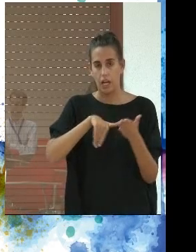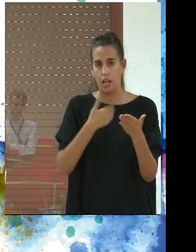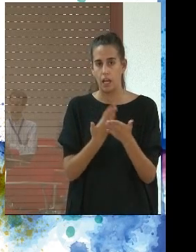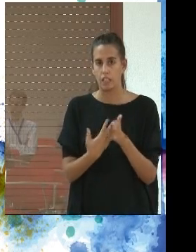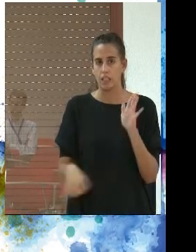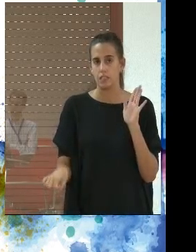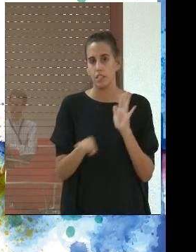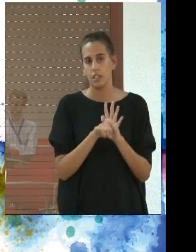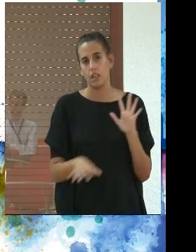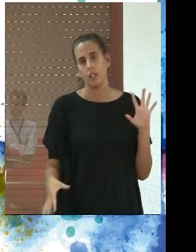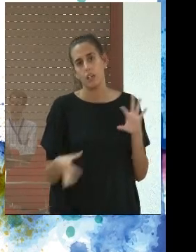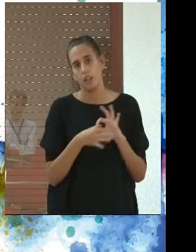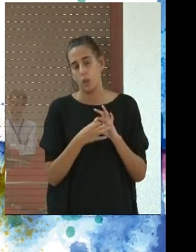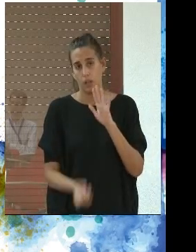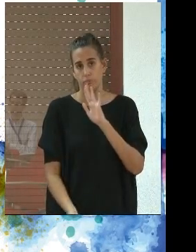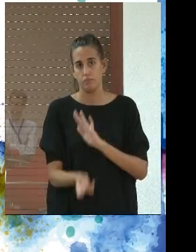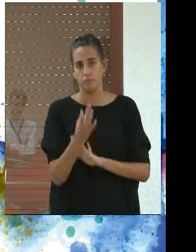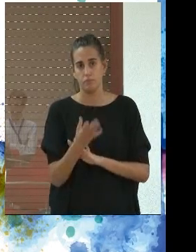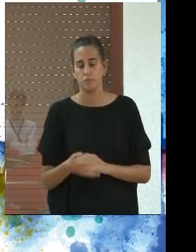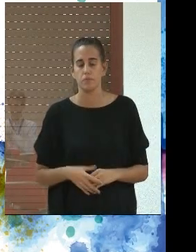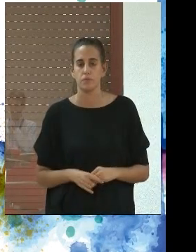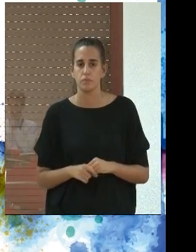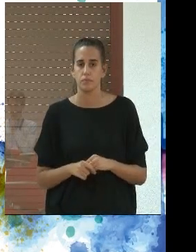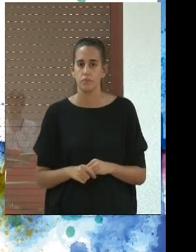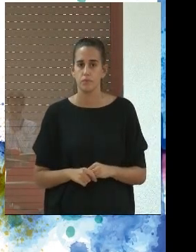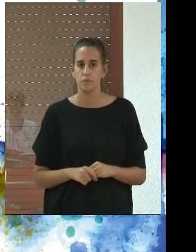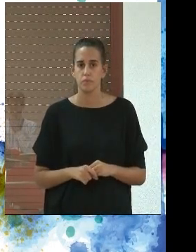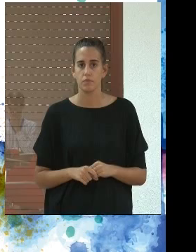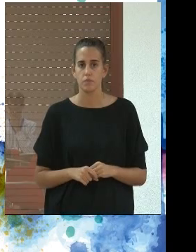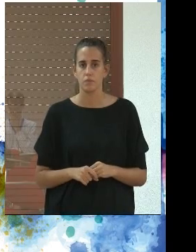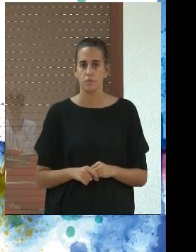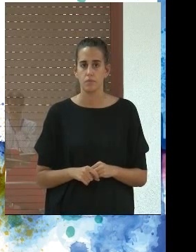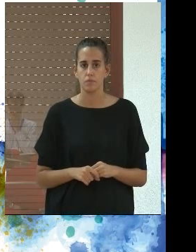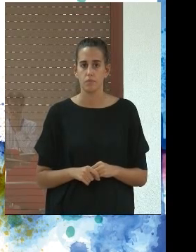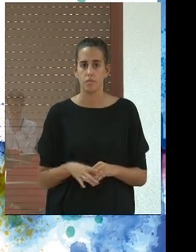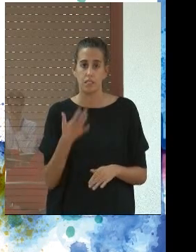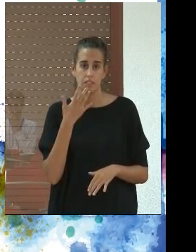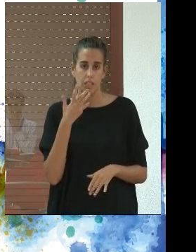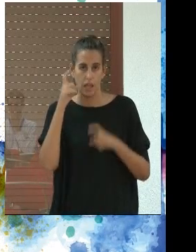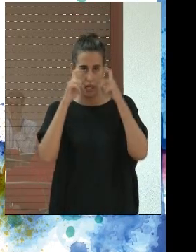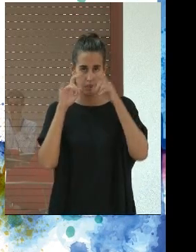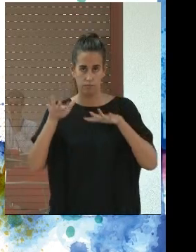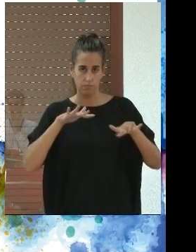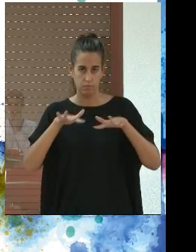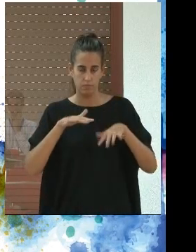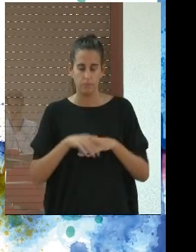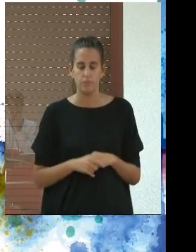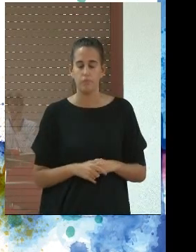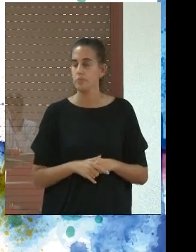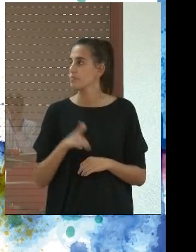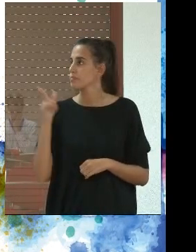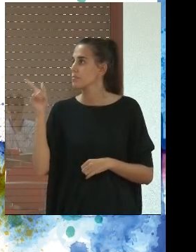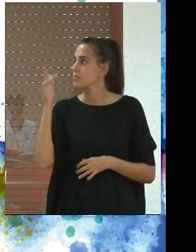horizontal eye movement, as well as the electromyographical signal that it is generated whenever you move